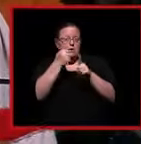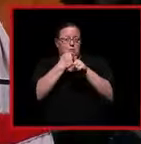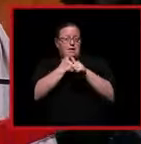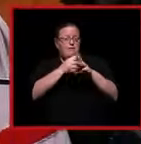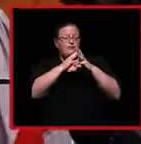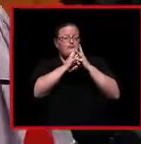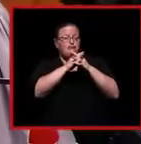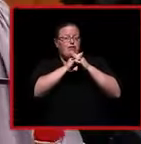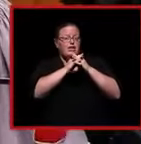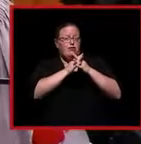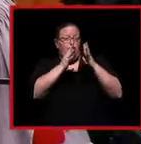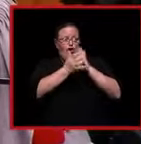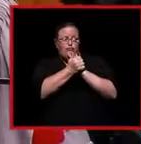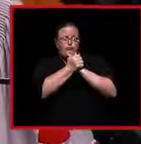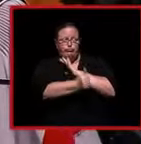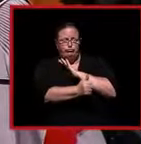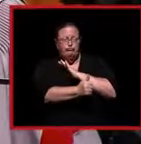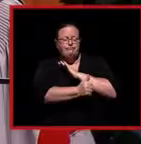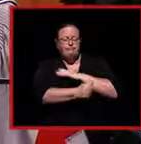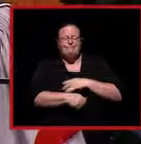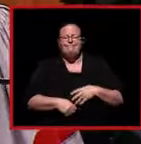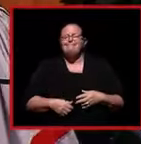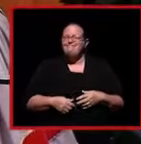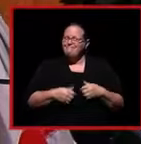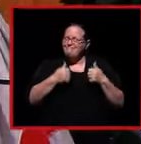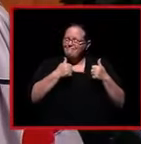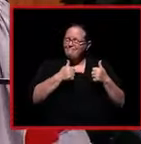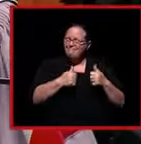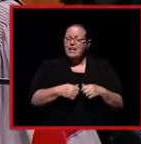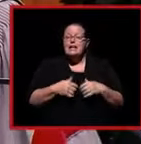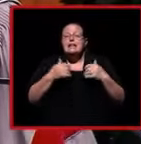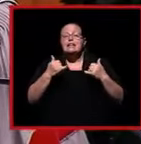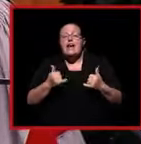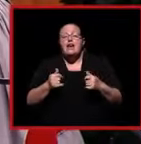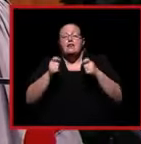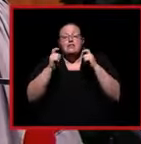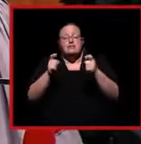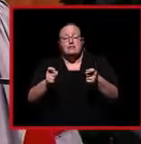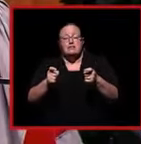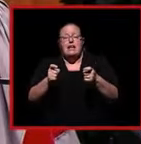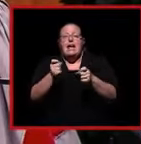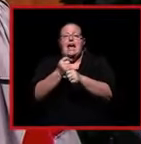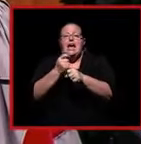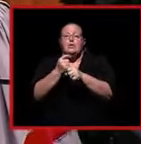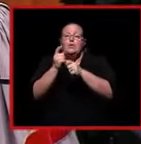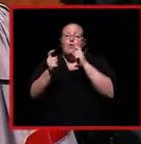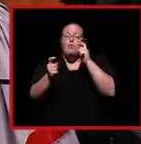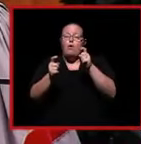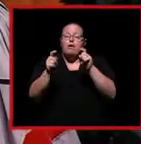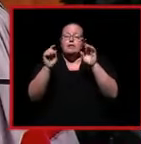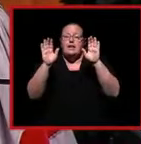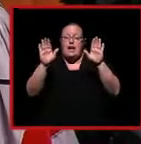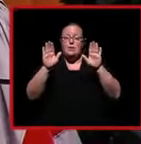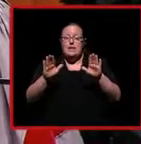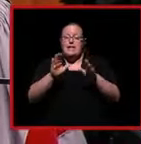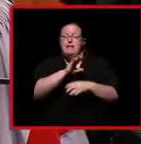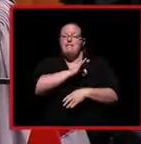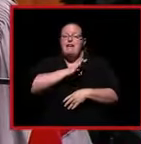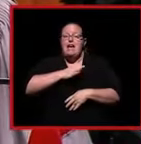At this time, I am honored to present the college's annual award to the Outstanding Faculty Member of the